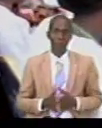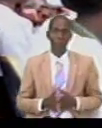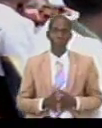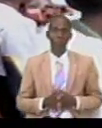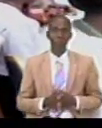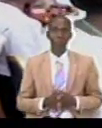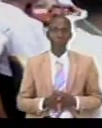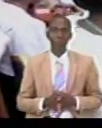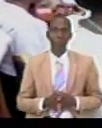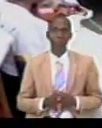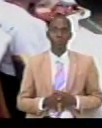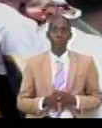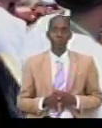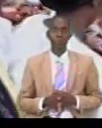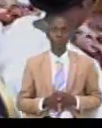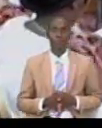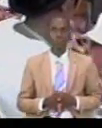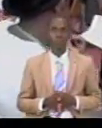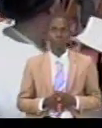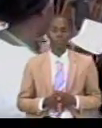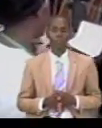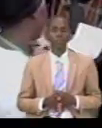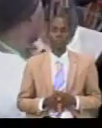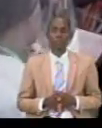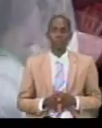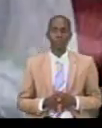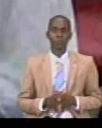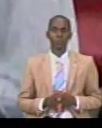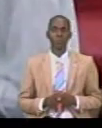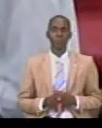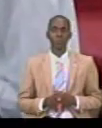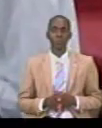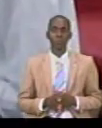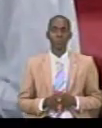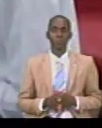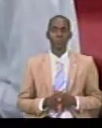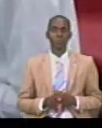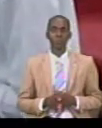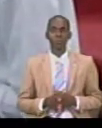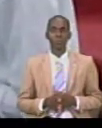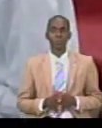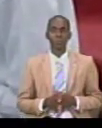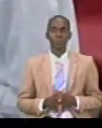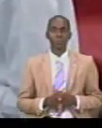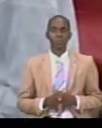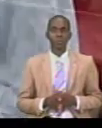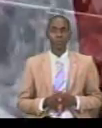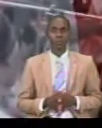throne.